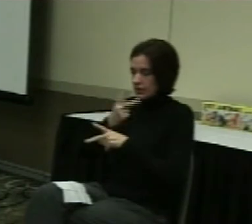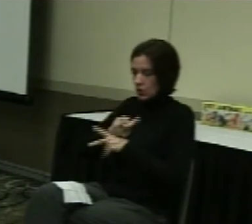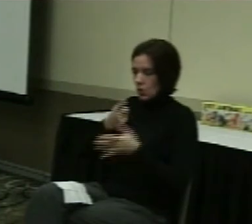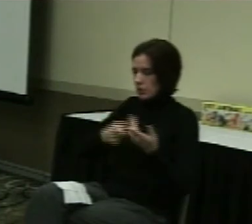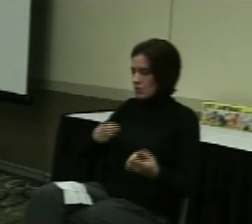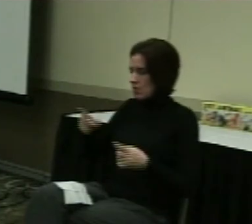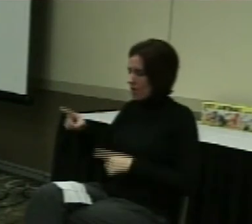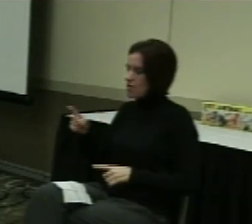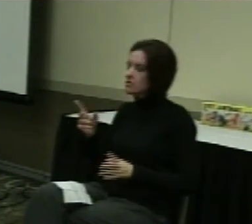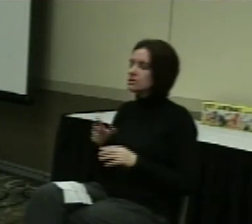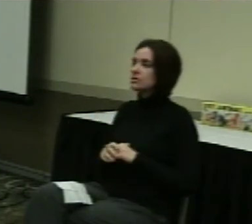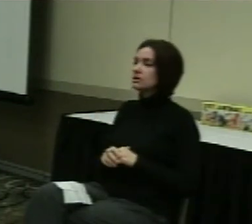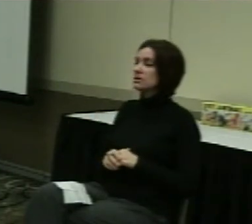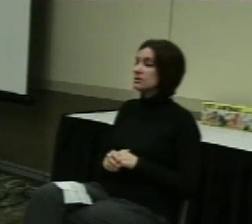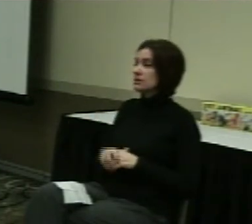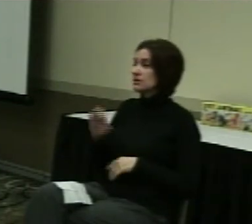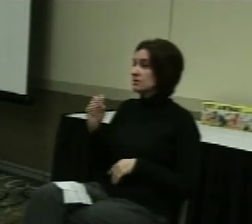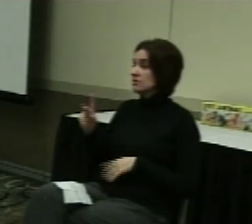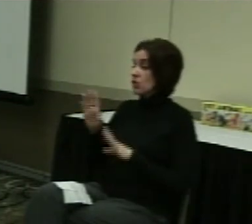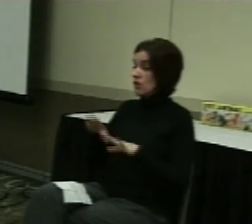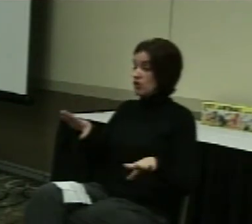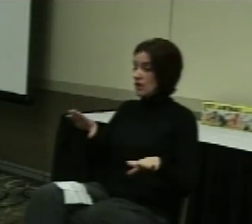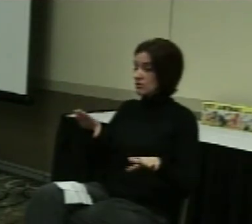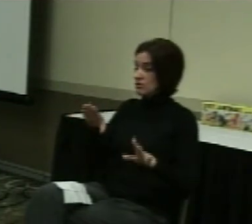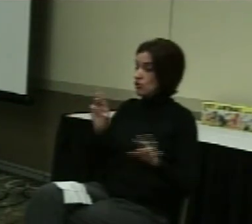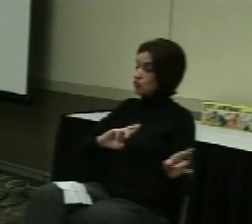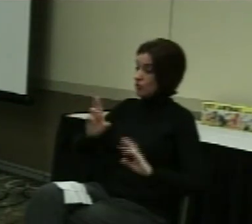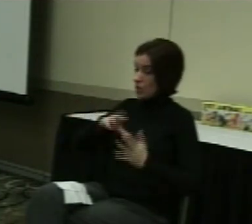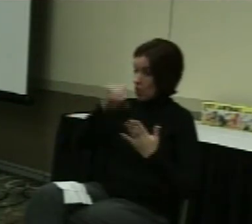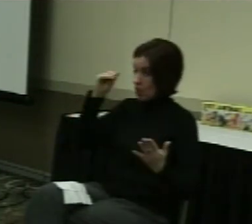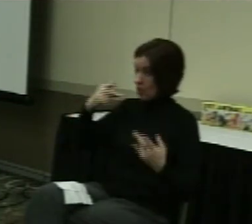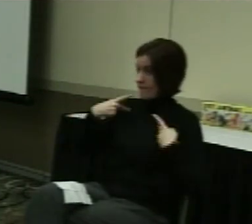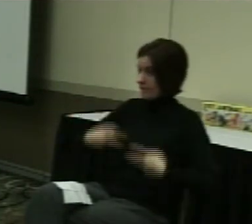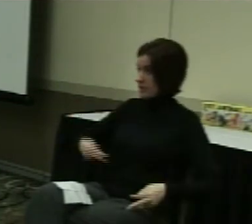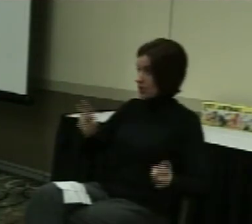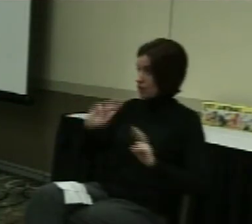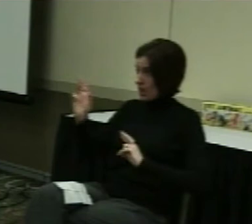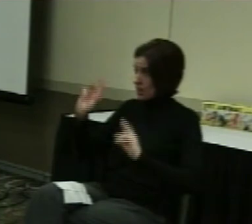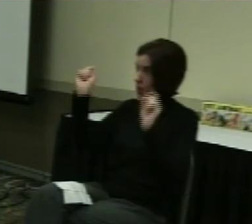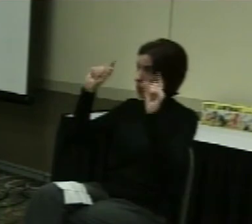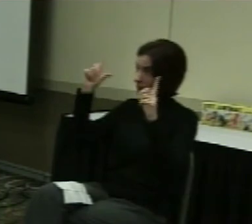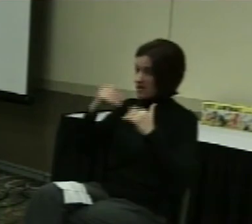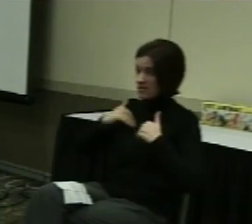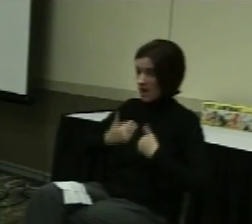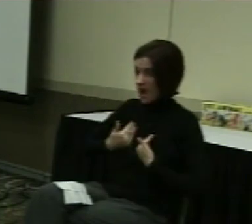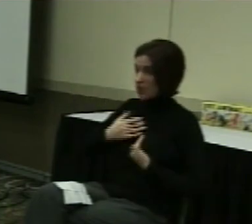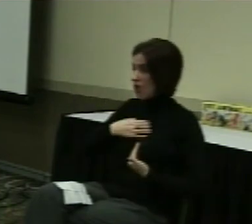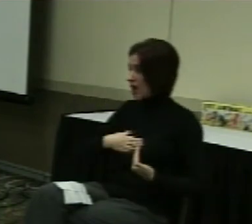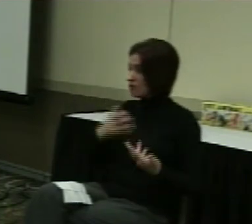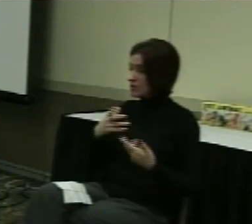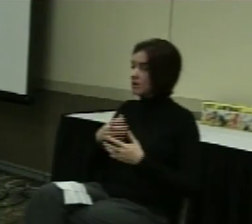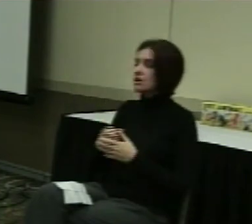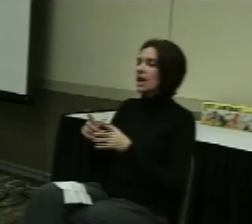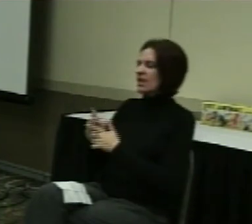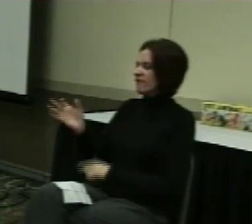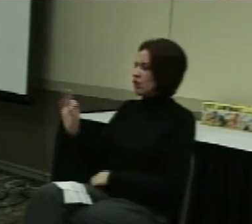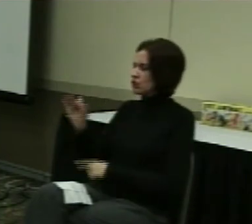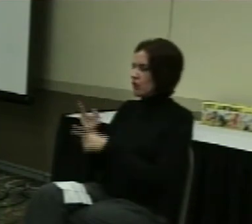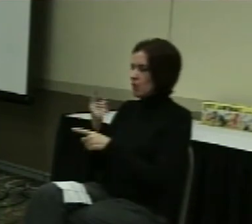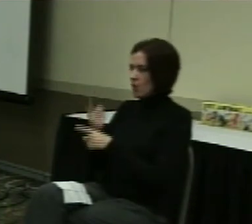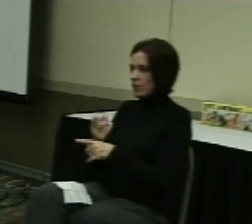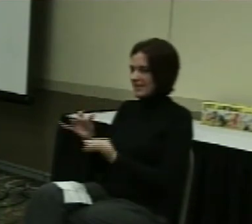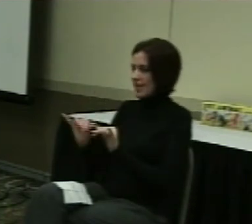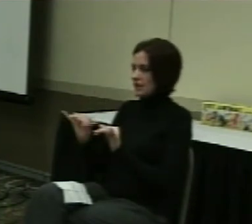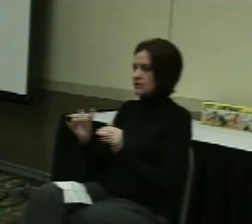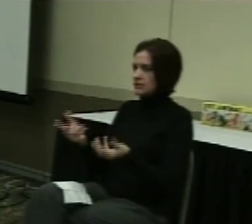might be going on here, is the child ready to learn here? Physically, Is the furniture appropriate for this child? What's